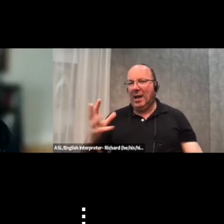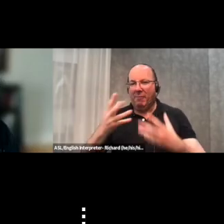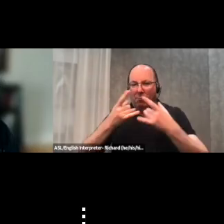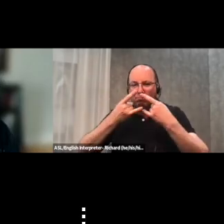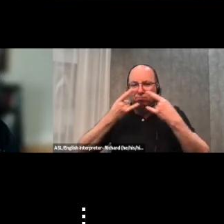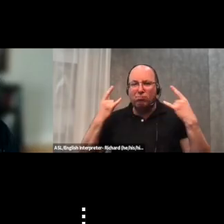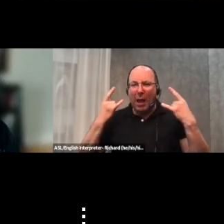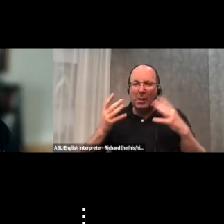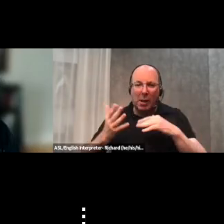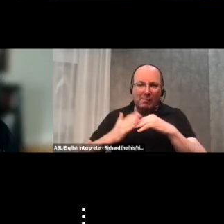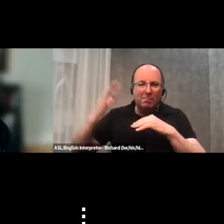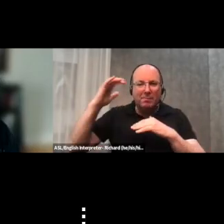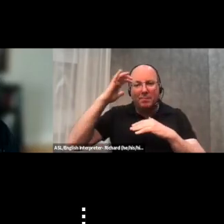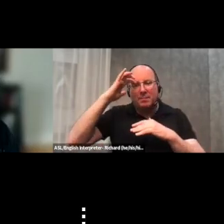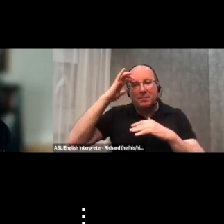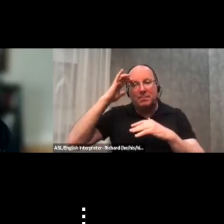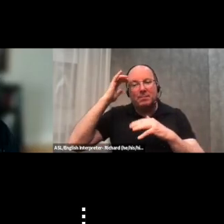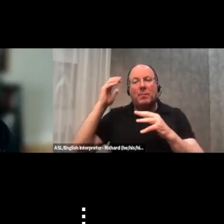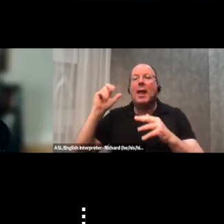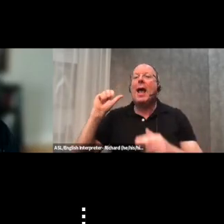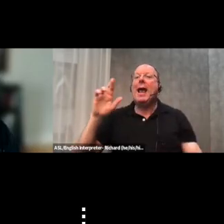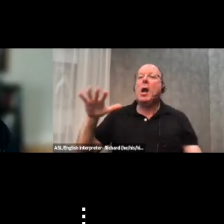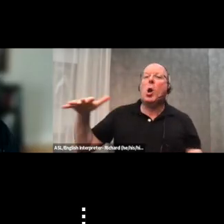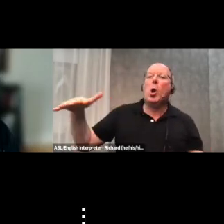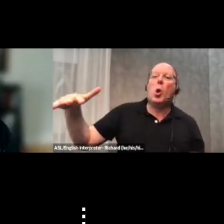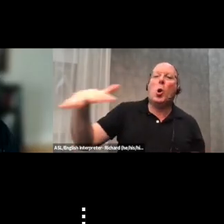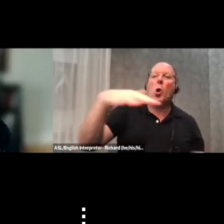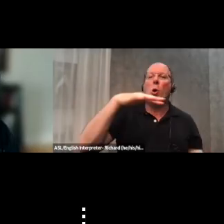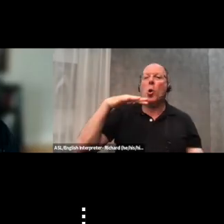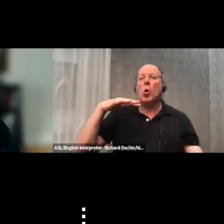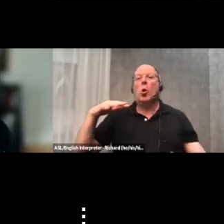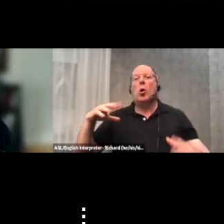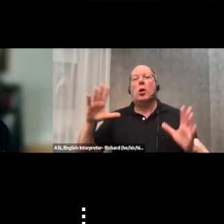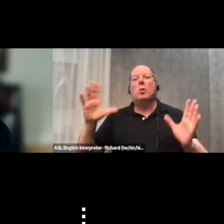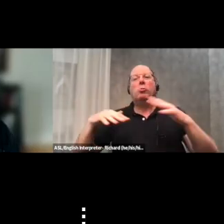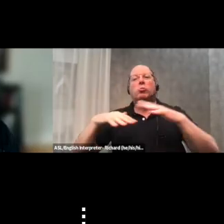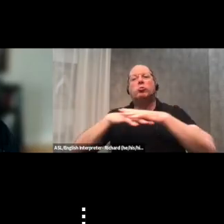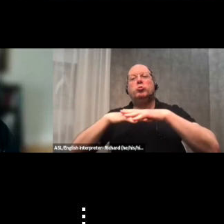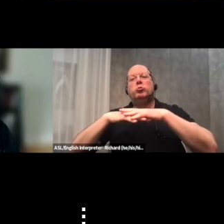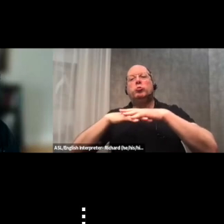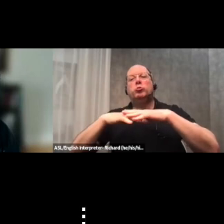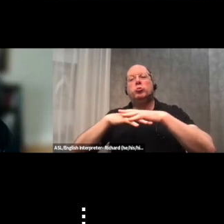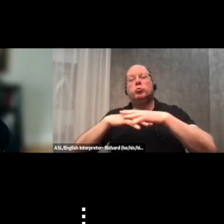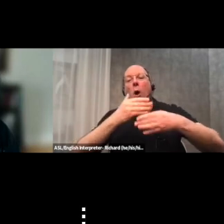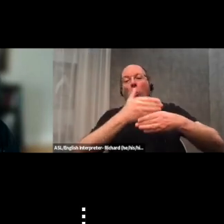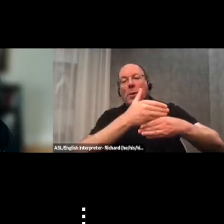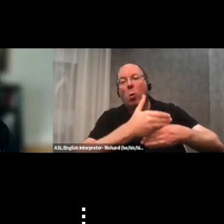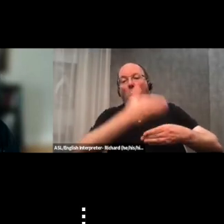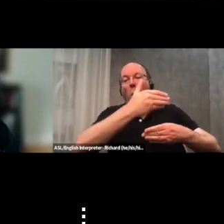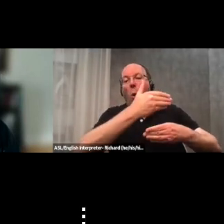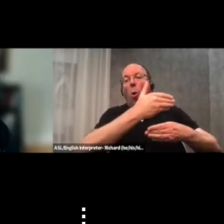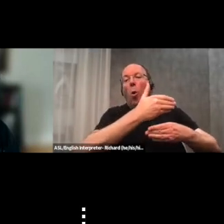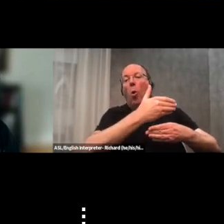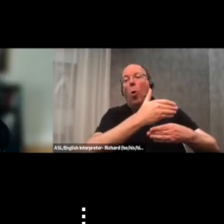do safer air practices, so have air ventilation or airflow with like a cracked window,